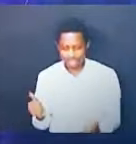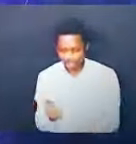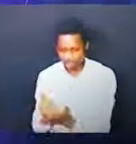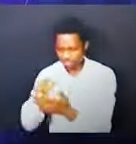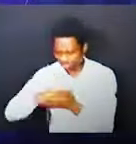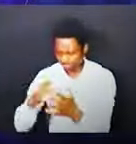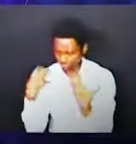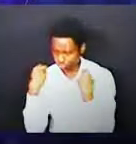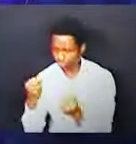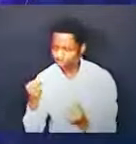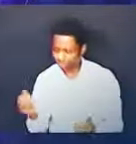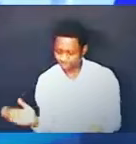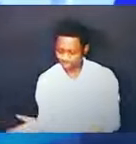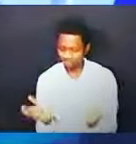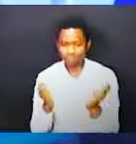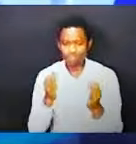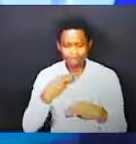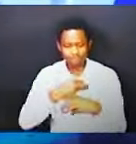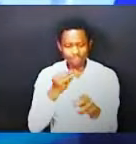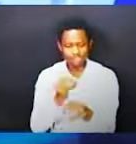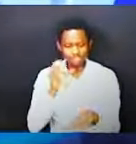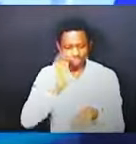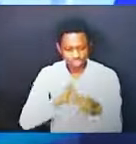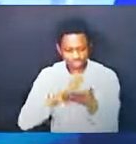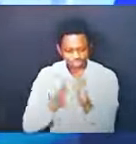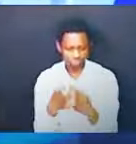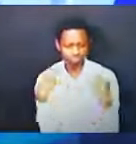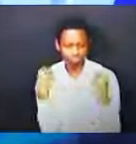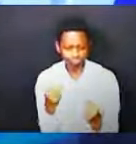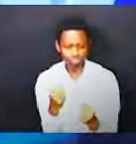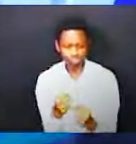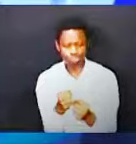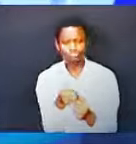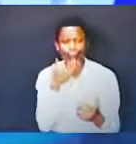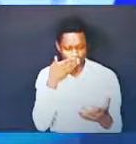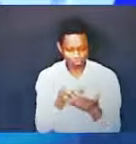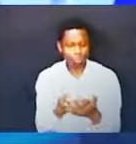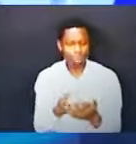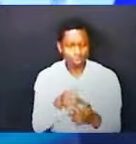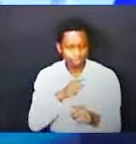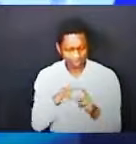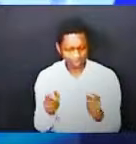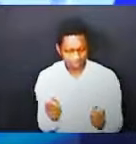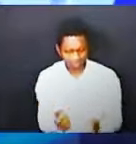are doing well. Let's challenge ourselves to do